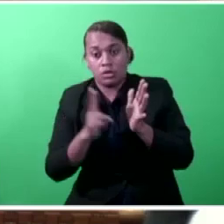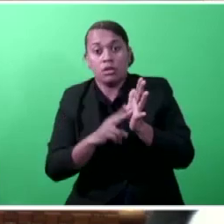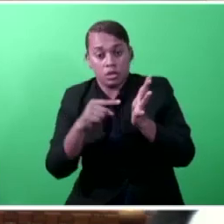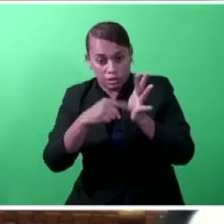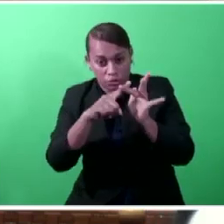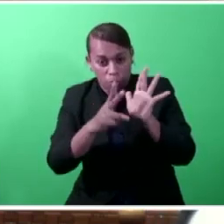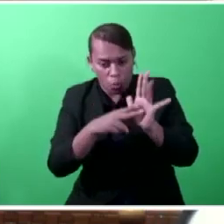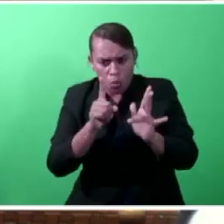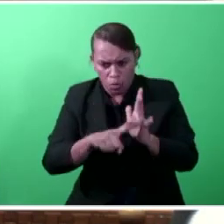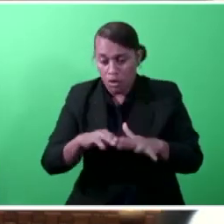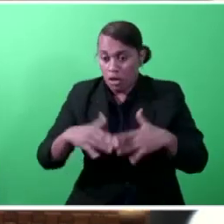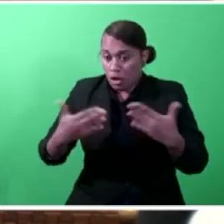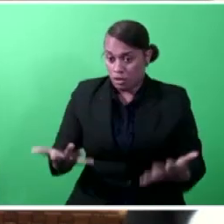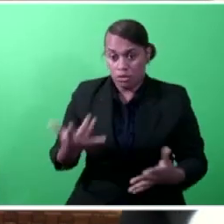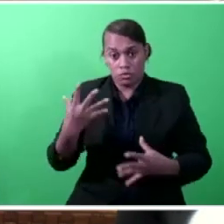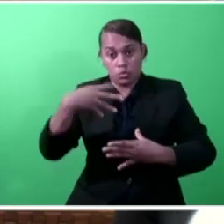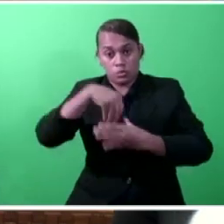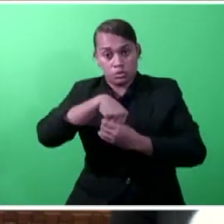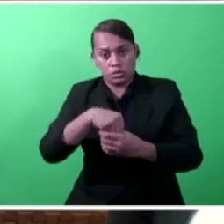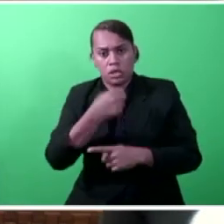sustained stands at